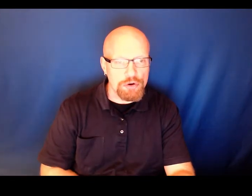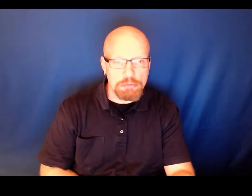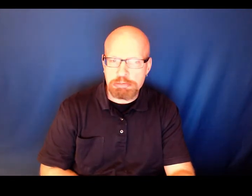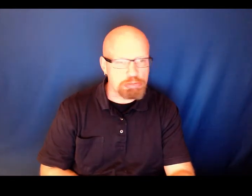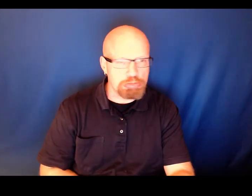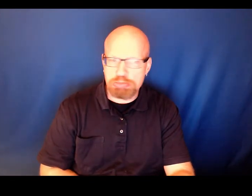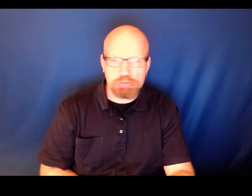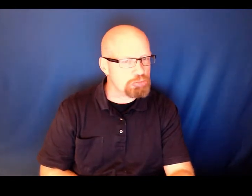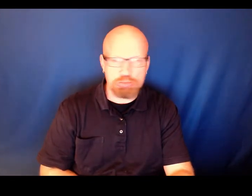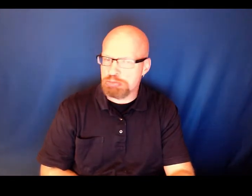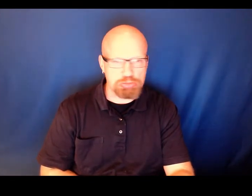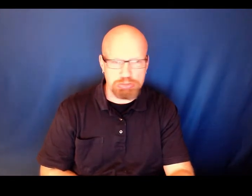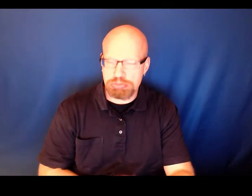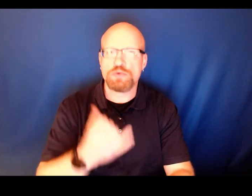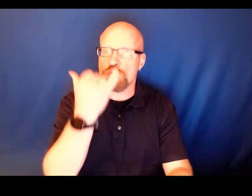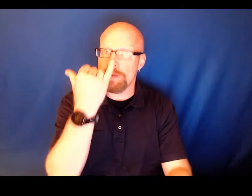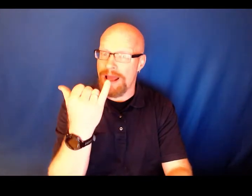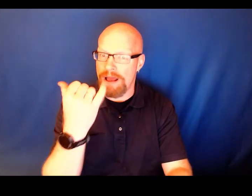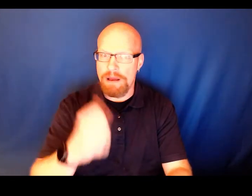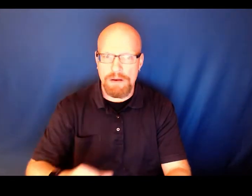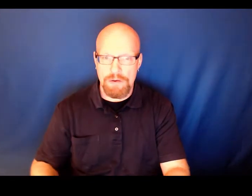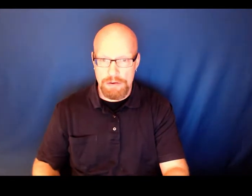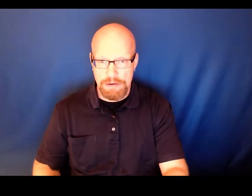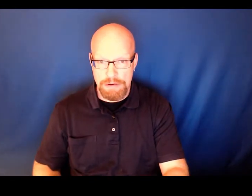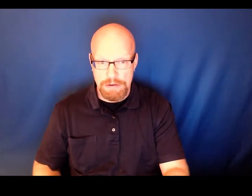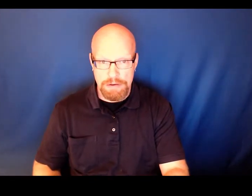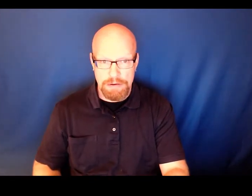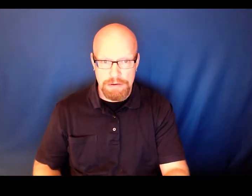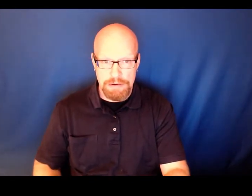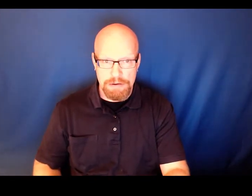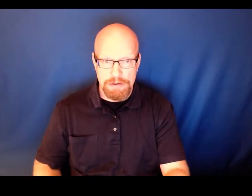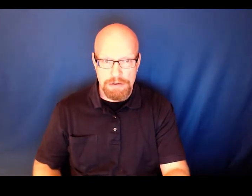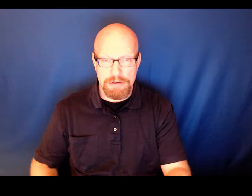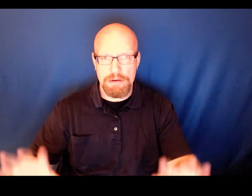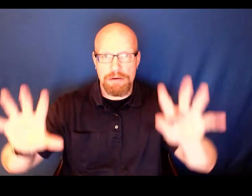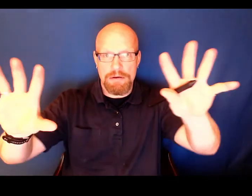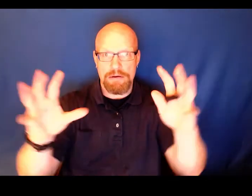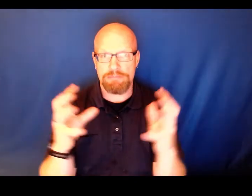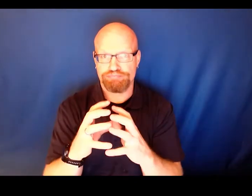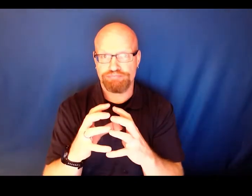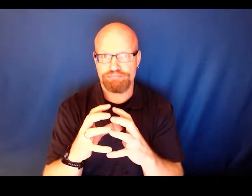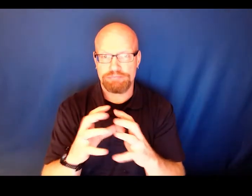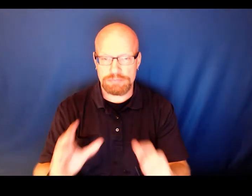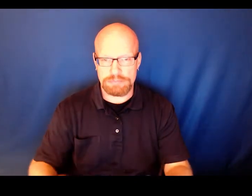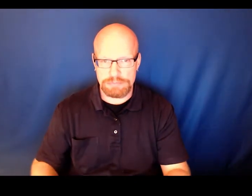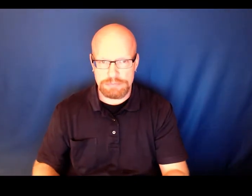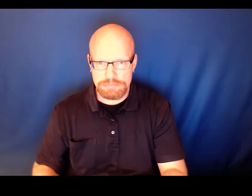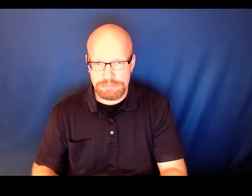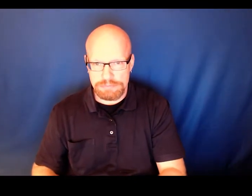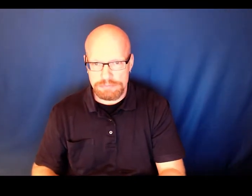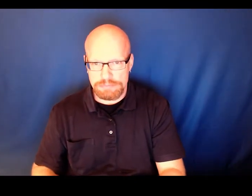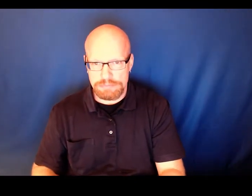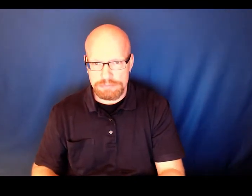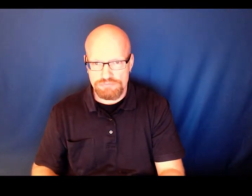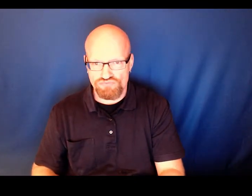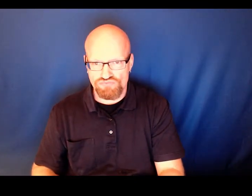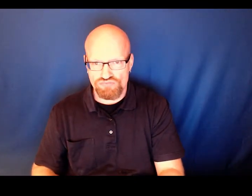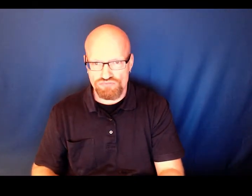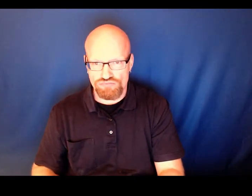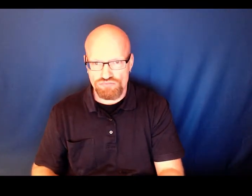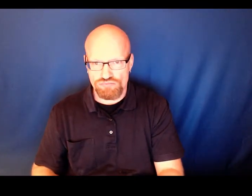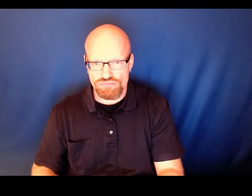Are there other ones here? Nope, but this one matches. Now we're going to combine these two terms.